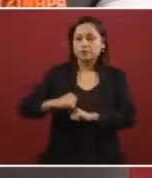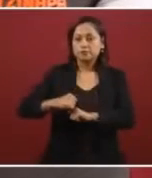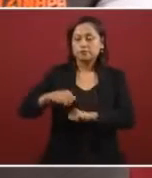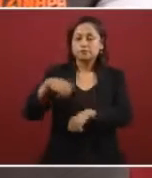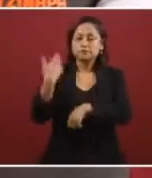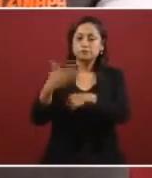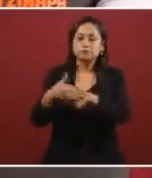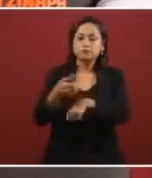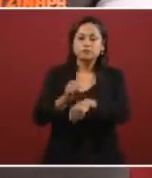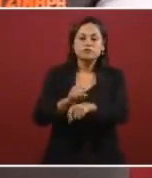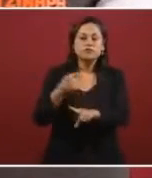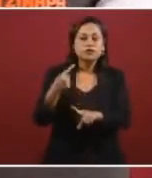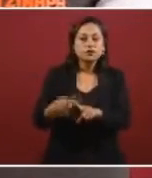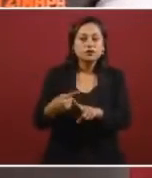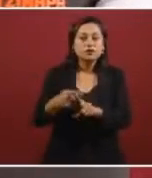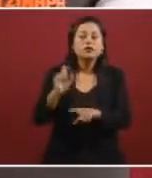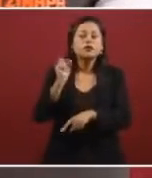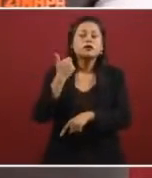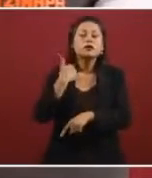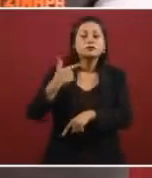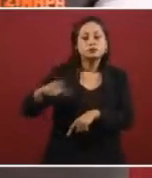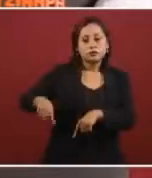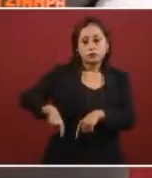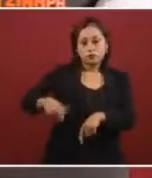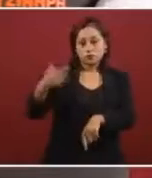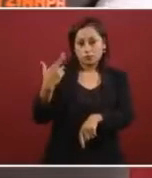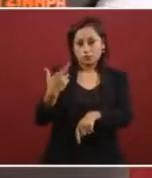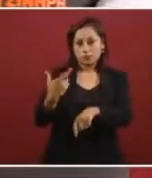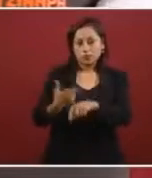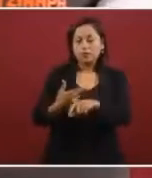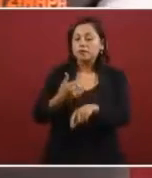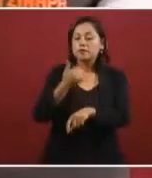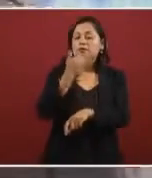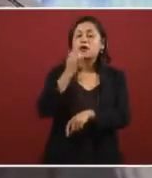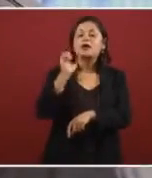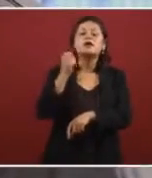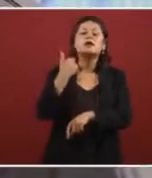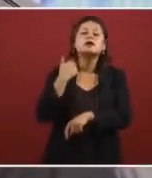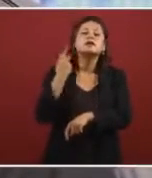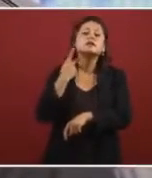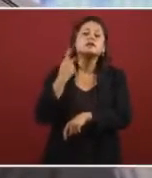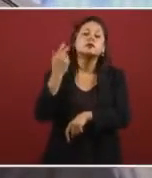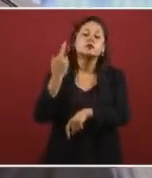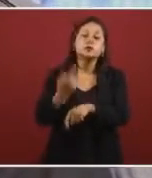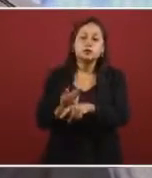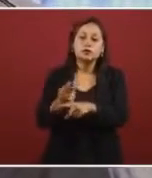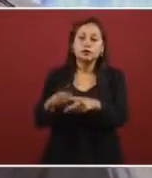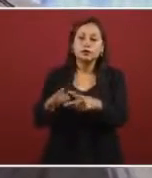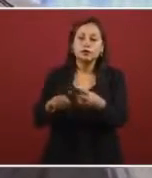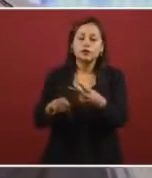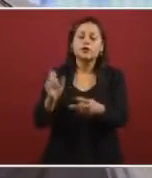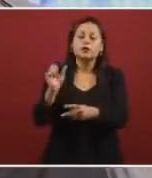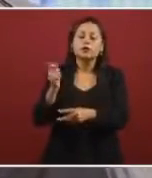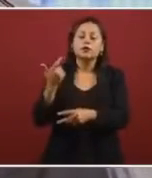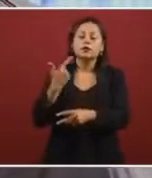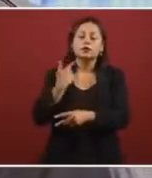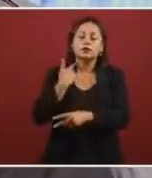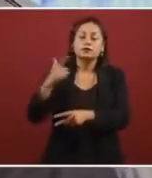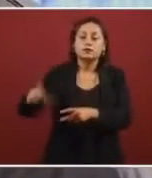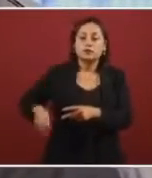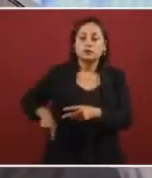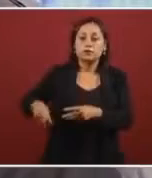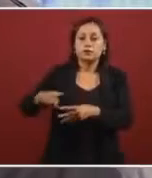semana will el begin the exgobernador, next week, the el ex-governor, the y el secretario de Salud ex-procurator, Pública del and the Estado de Secretary